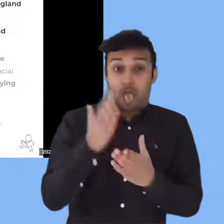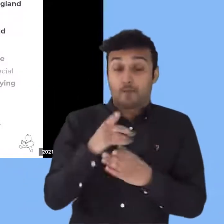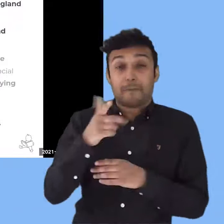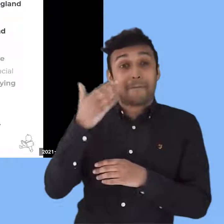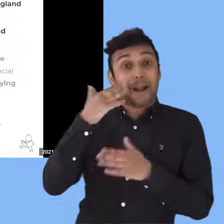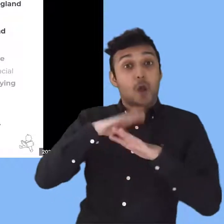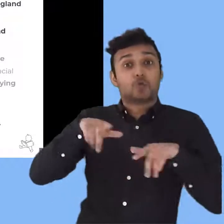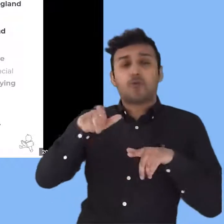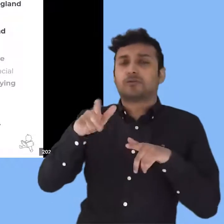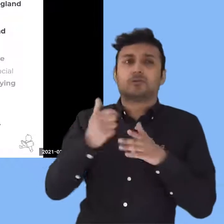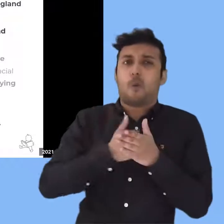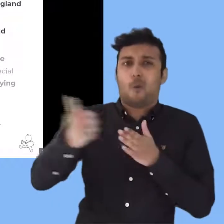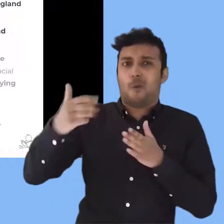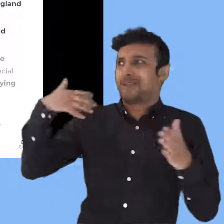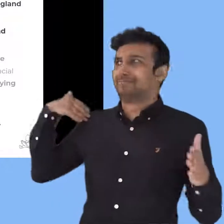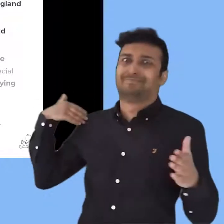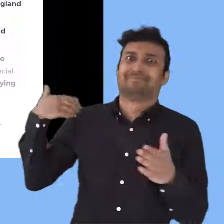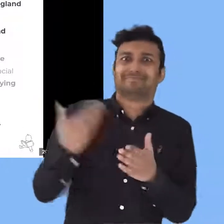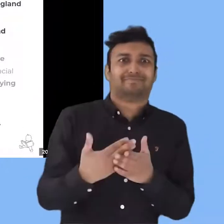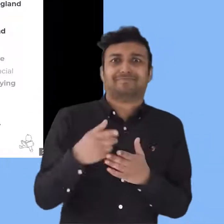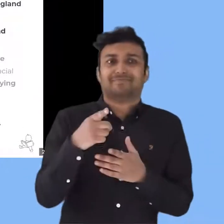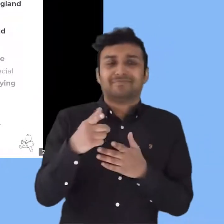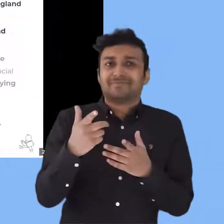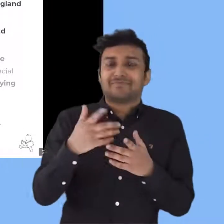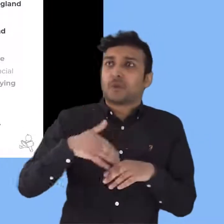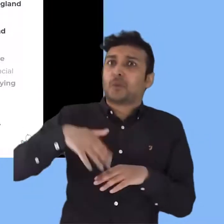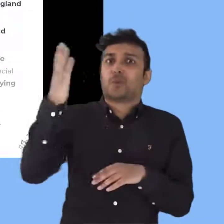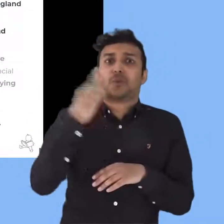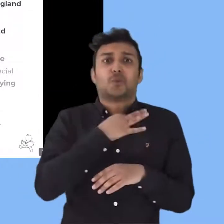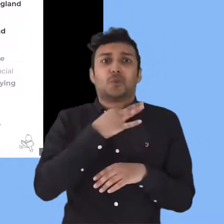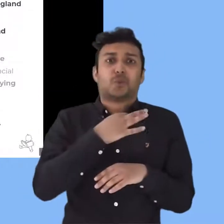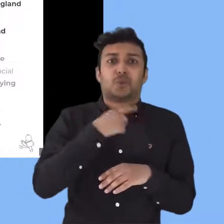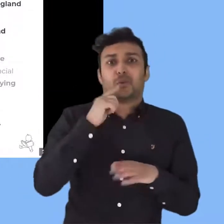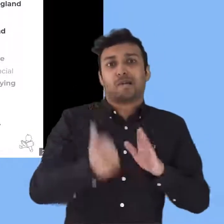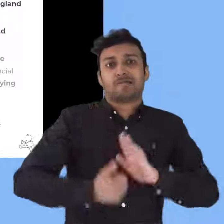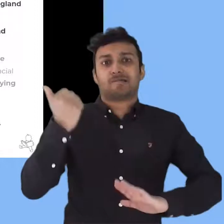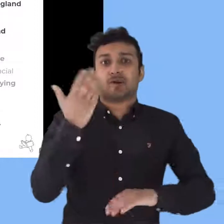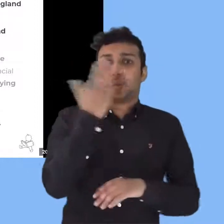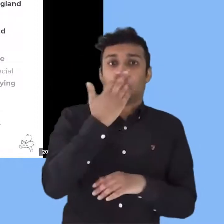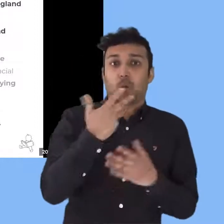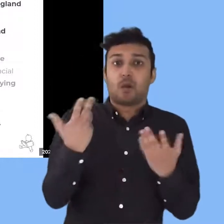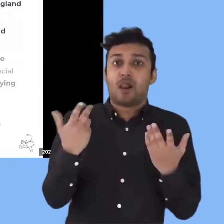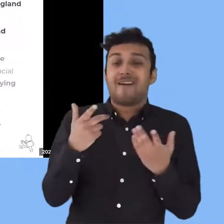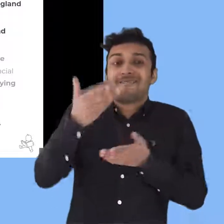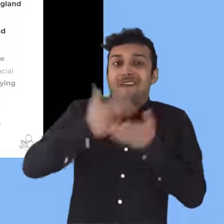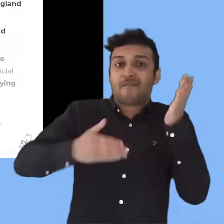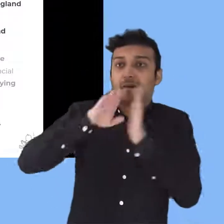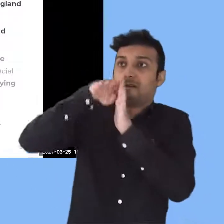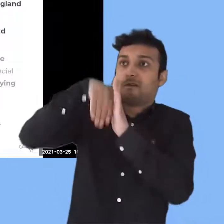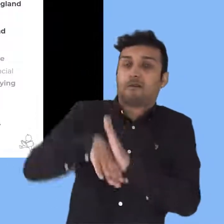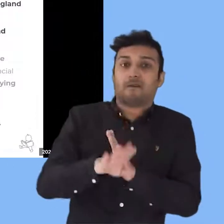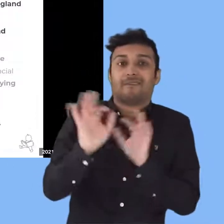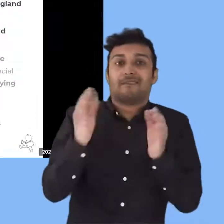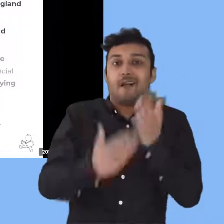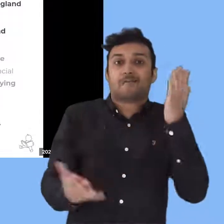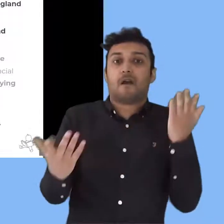risk of school exclusions since statistics started. There's been no year in which Black children haven't been at greater risk of school exclusion compared